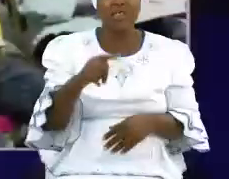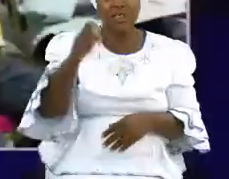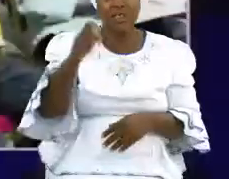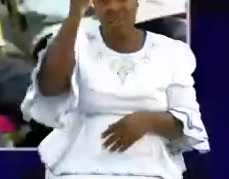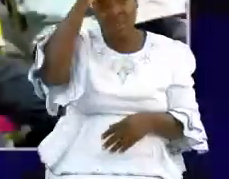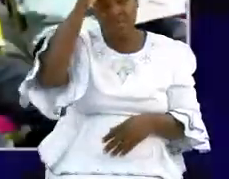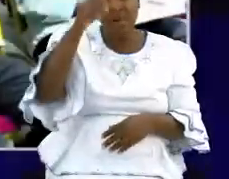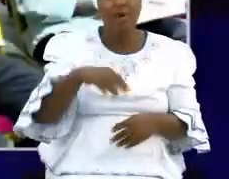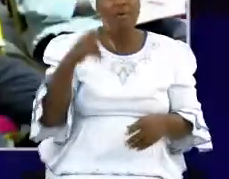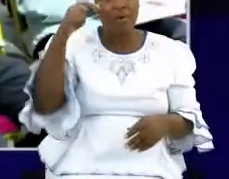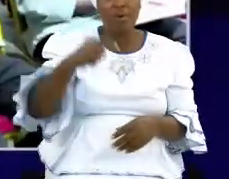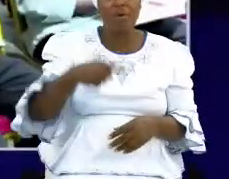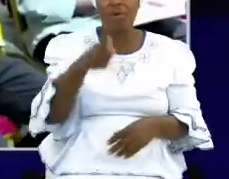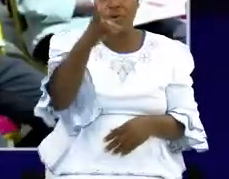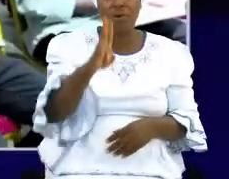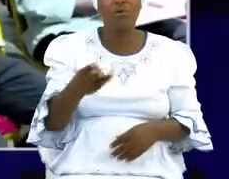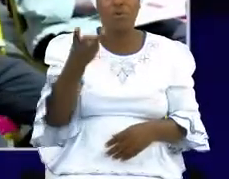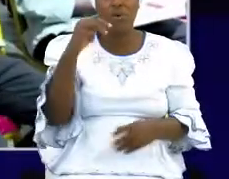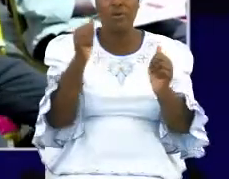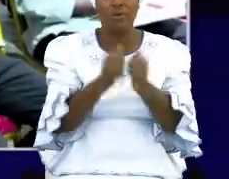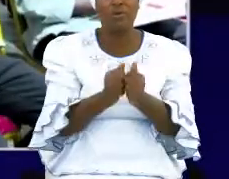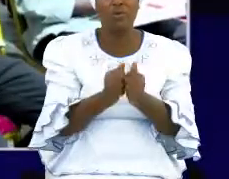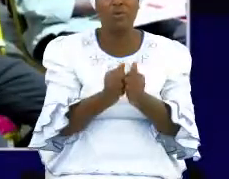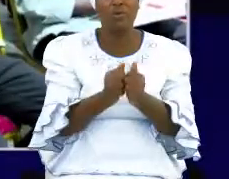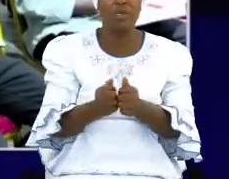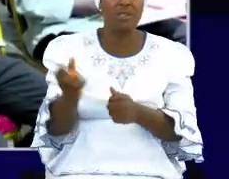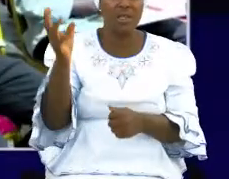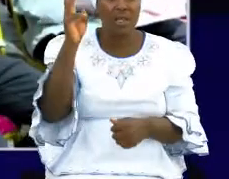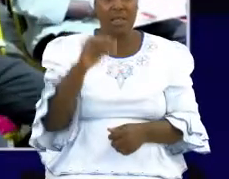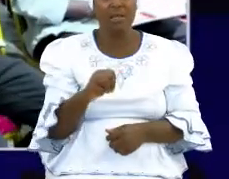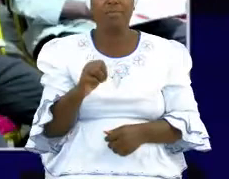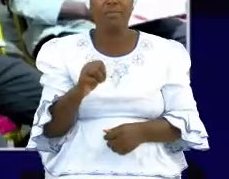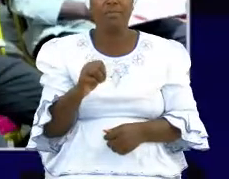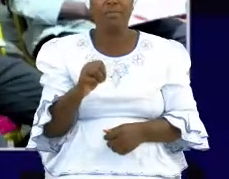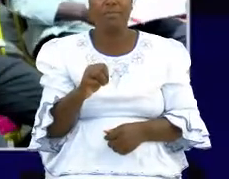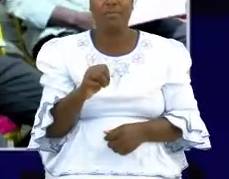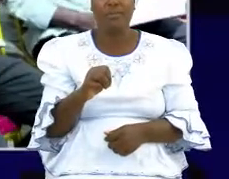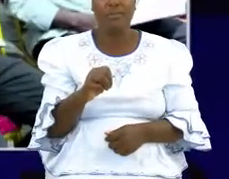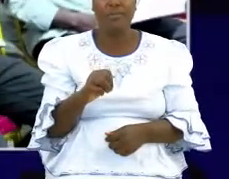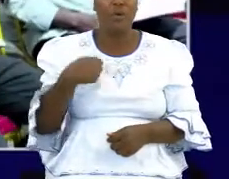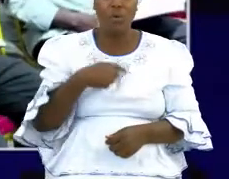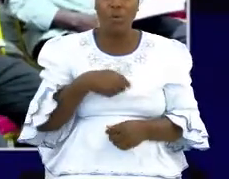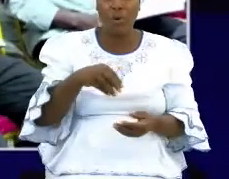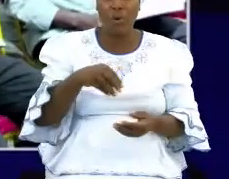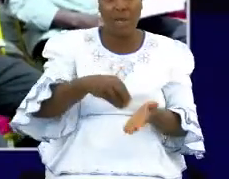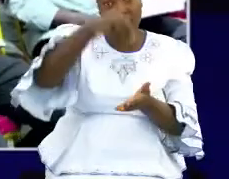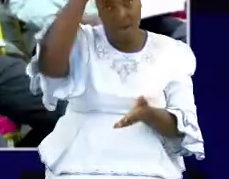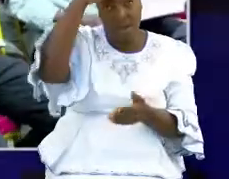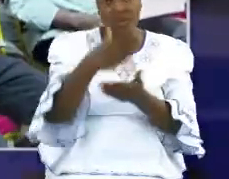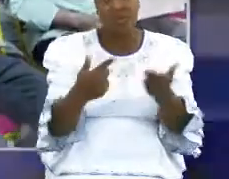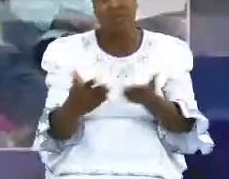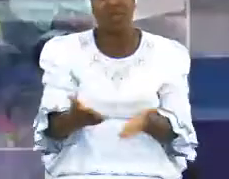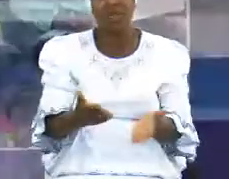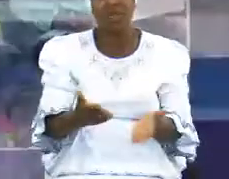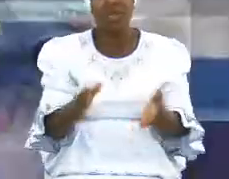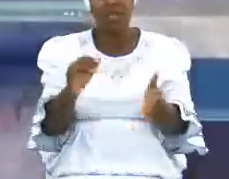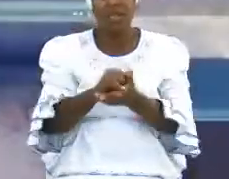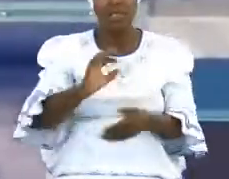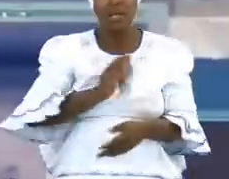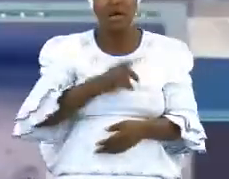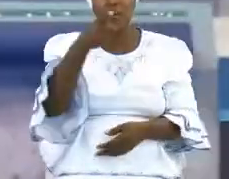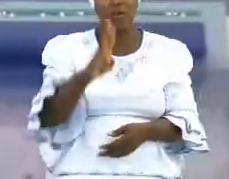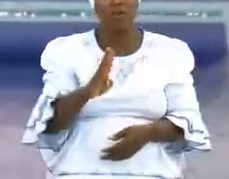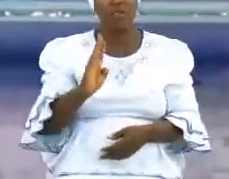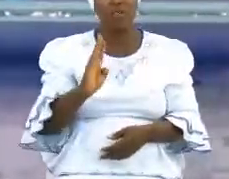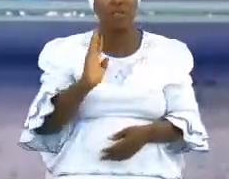God was with him. We learned something here, that our God is